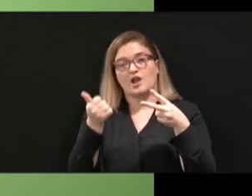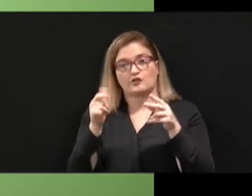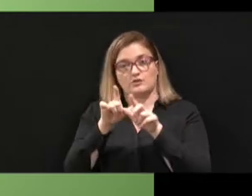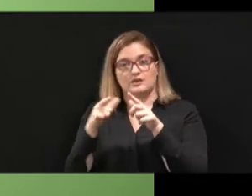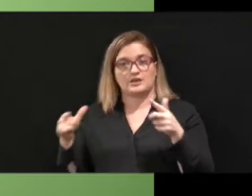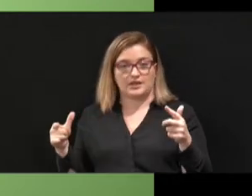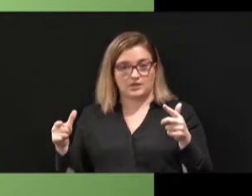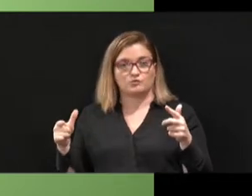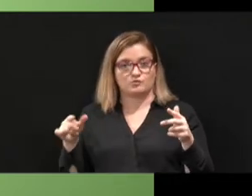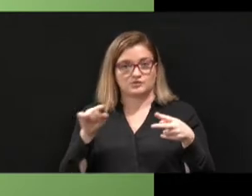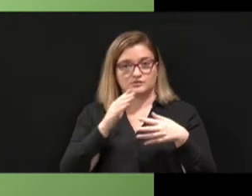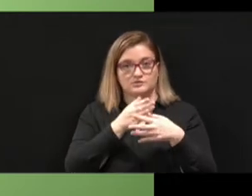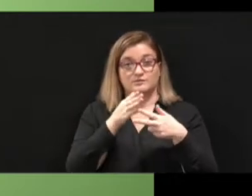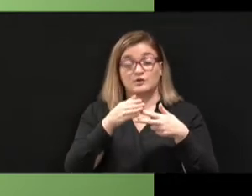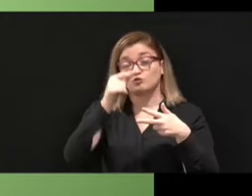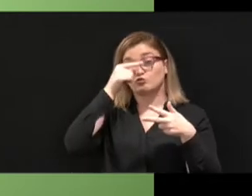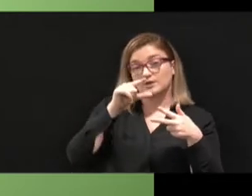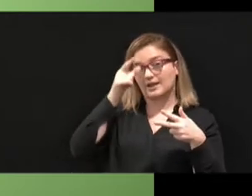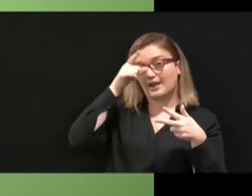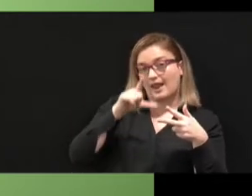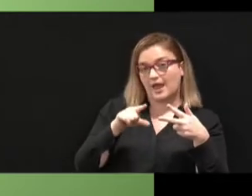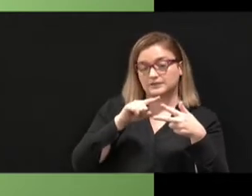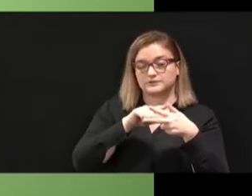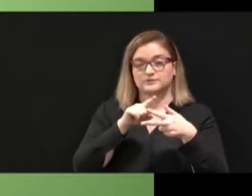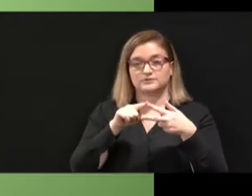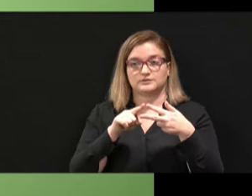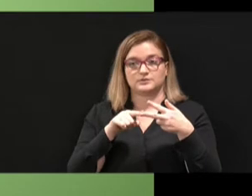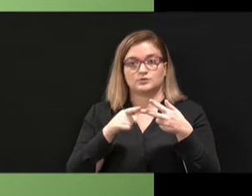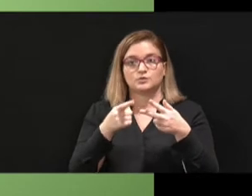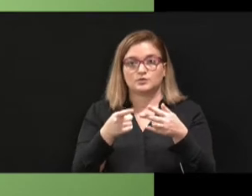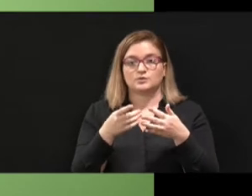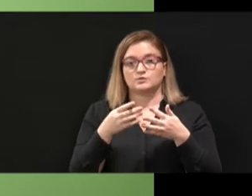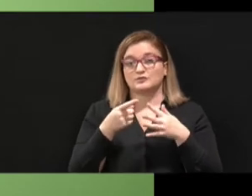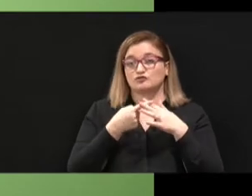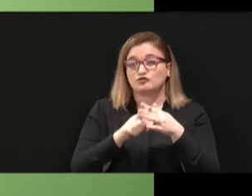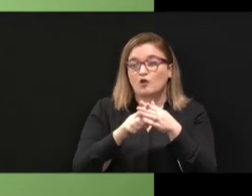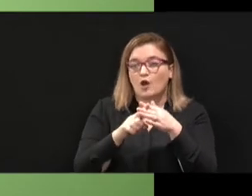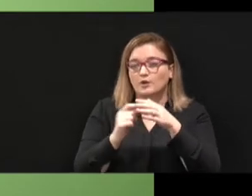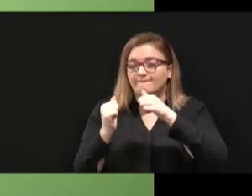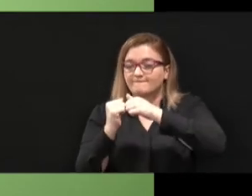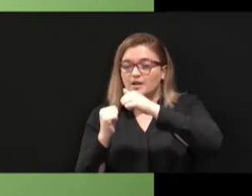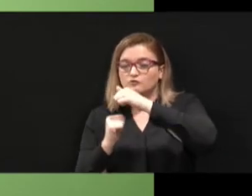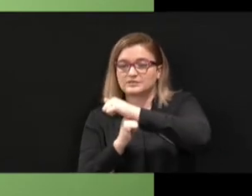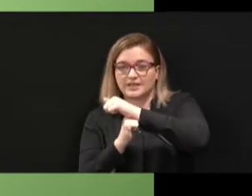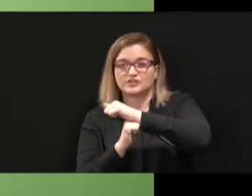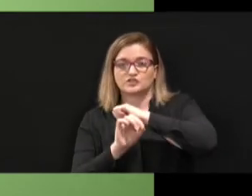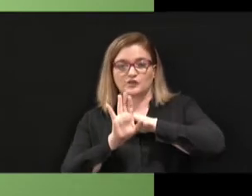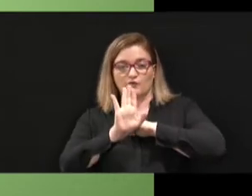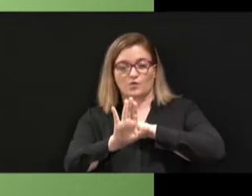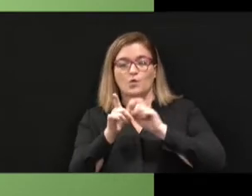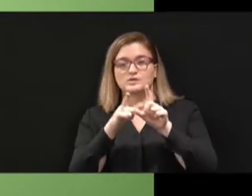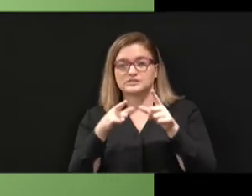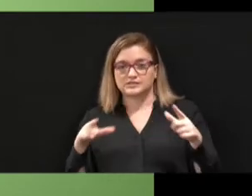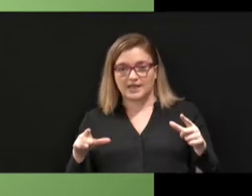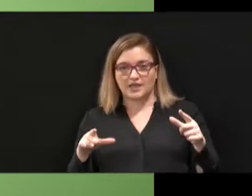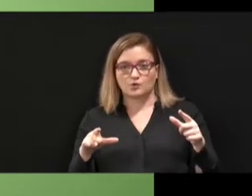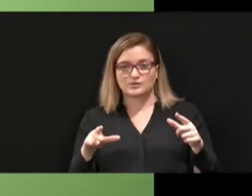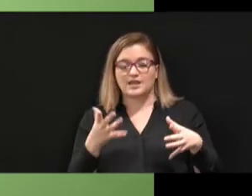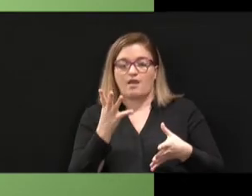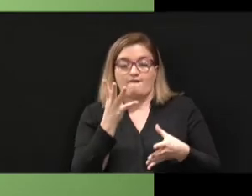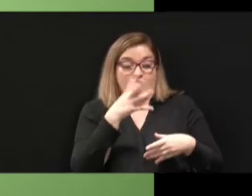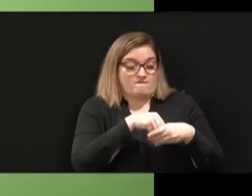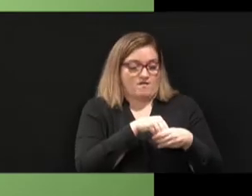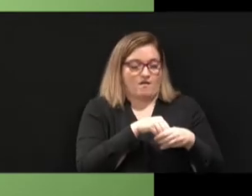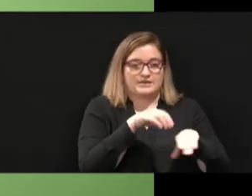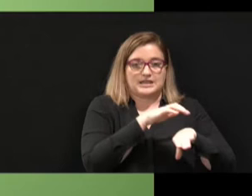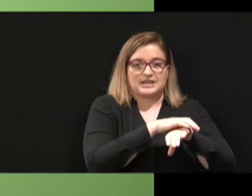what I mean by Greek and Latin, we move on to the roots of those Greek and Latin parts in the English language, because our language is